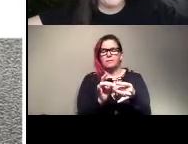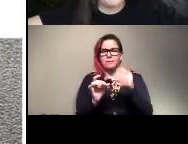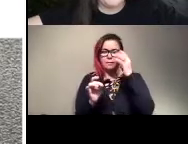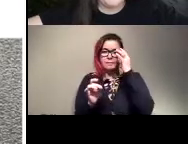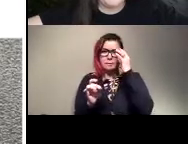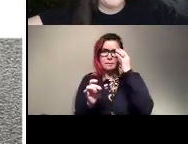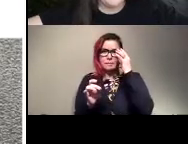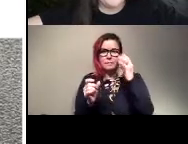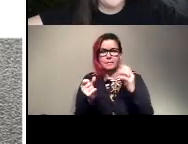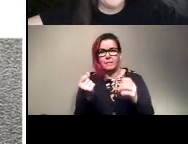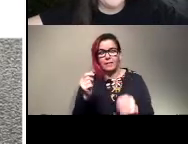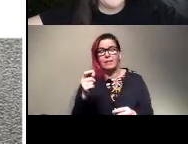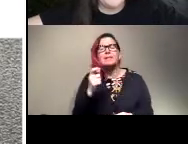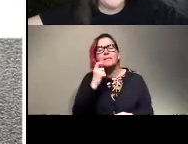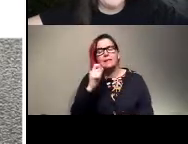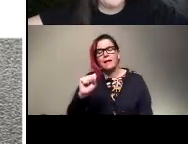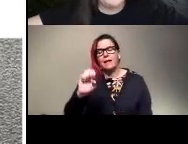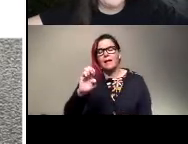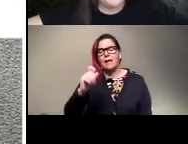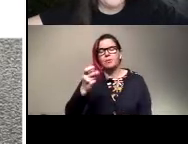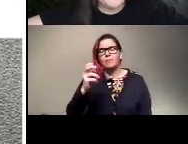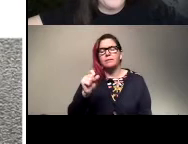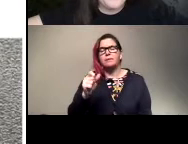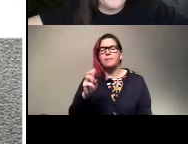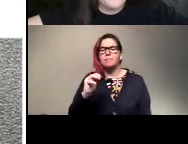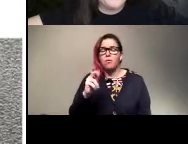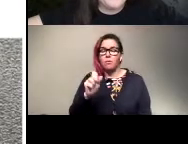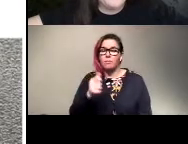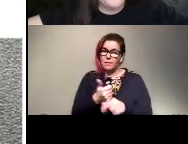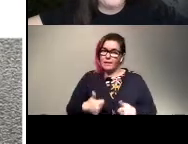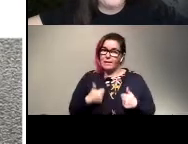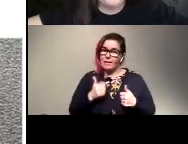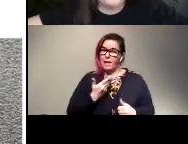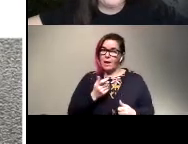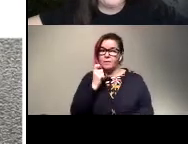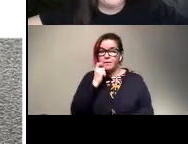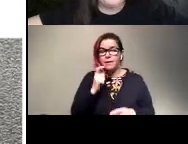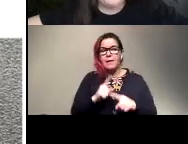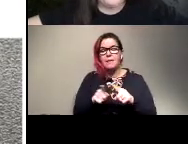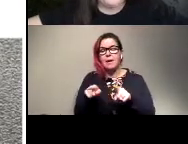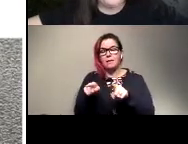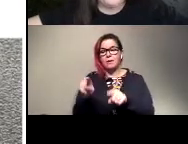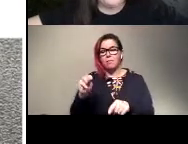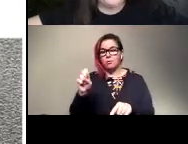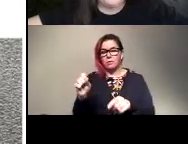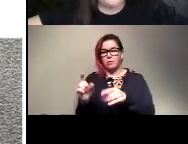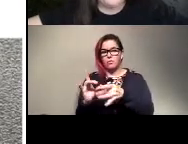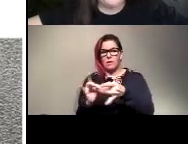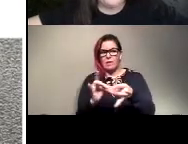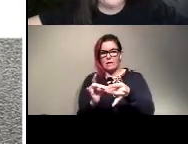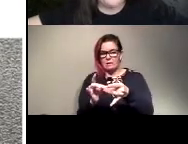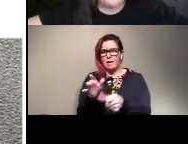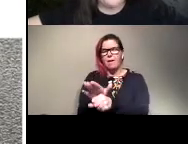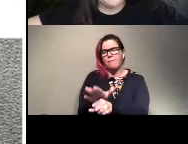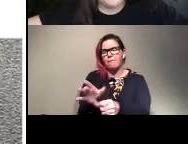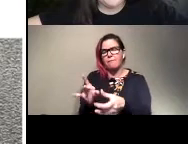understand the epidermis part, it actually is a microbe that lives in our skin, but they're related enough that the types